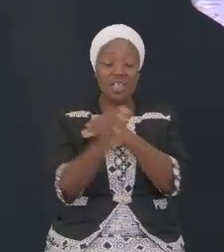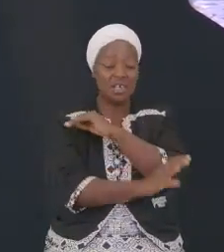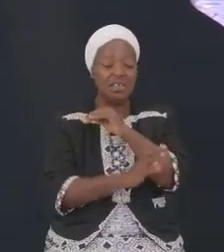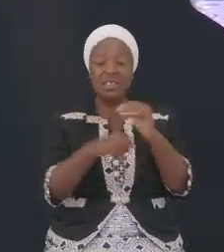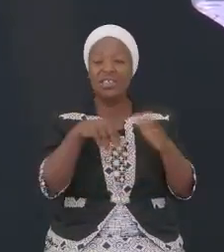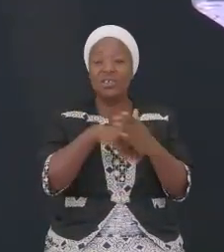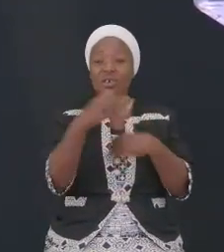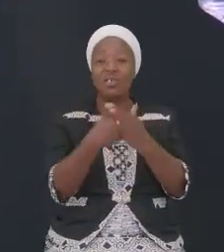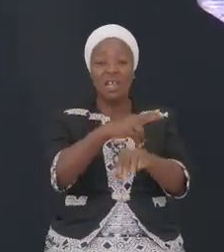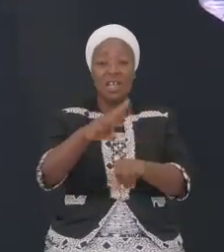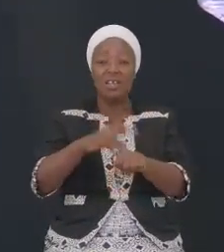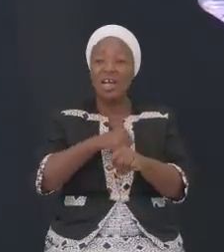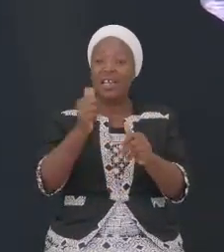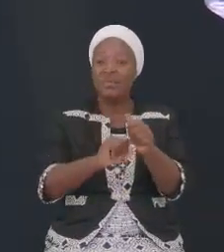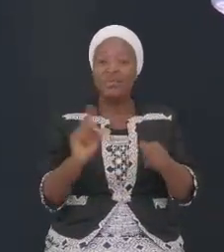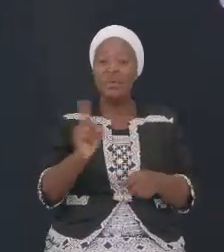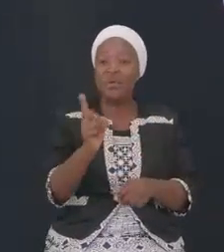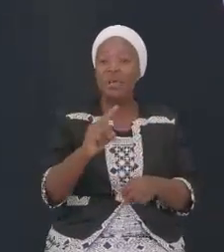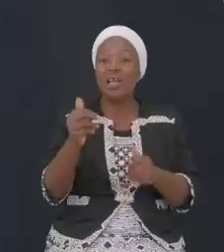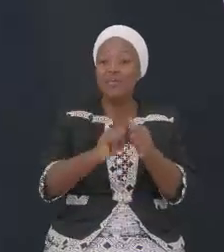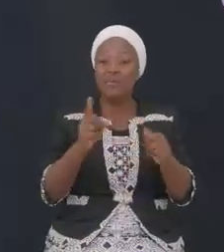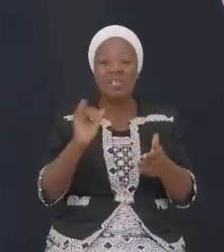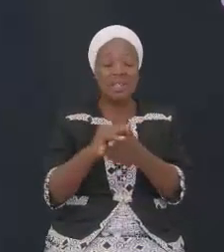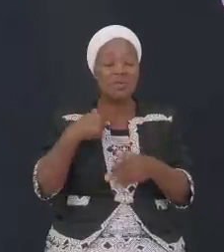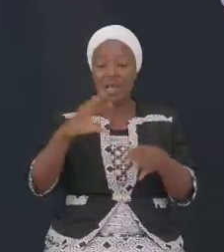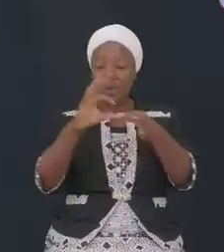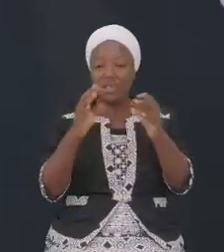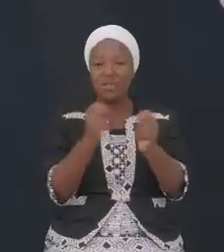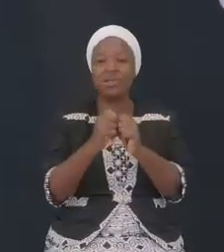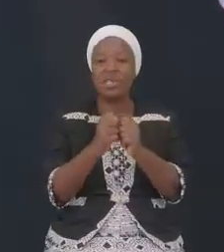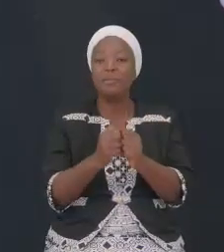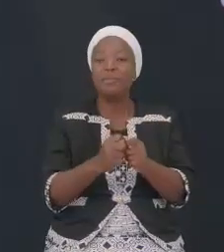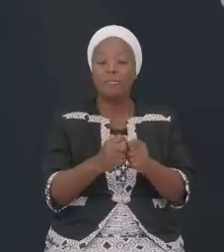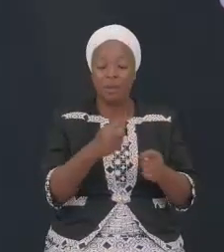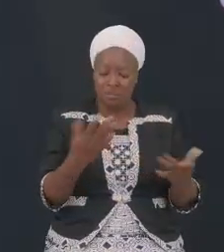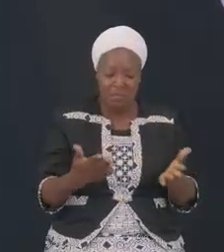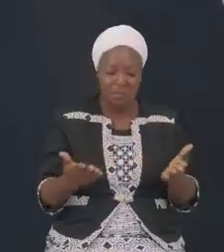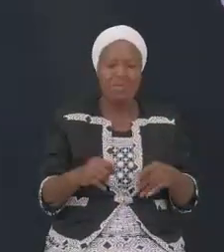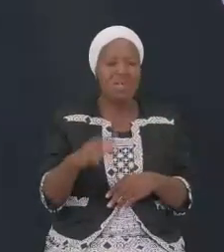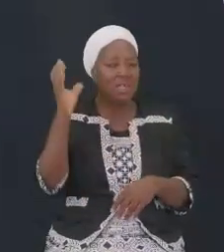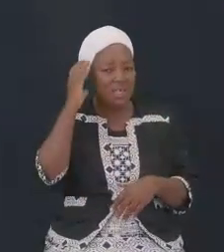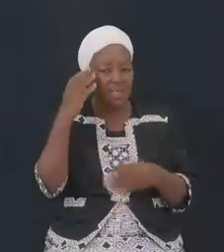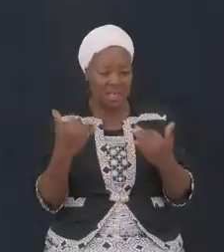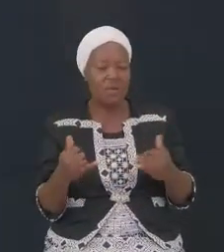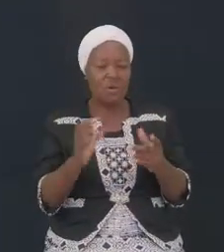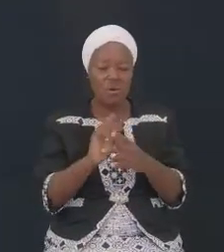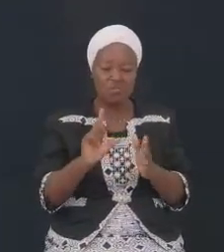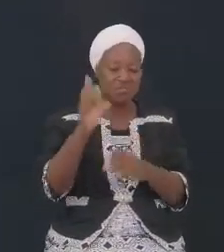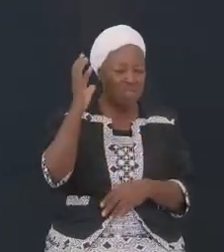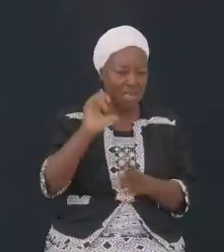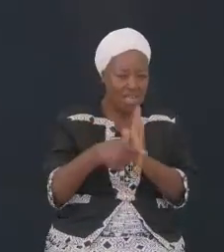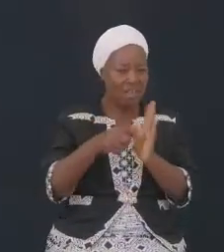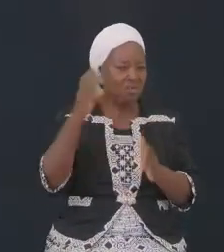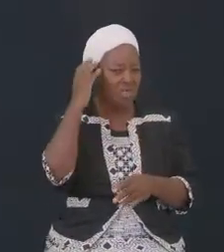the nations and everywhere, everywhere we're connected together, whether you're listening now or you're listening later,